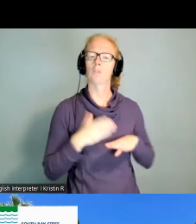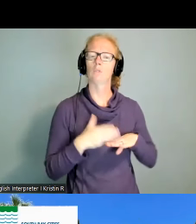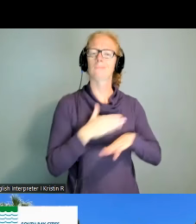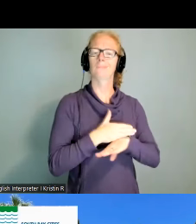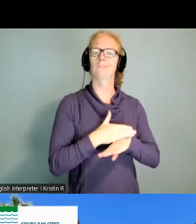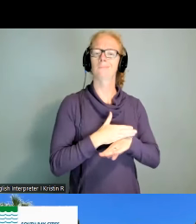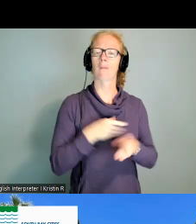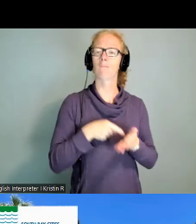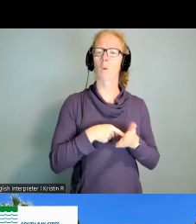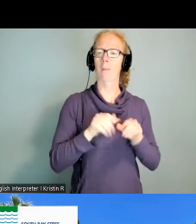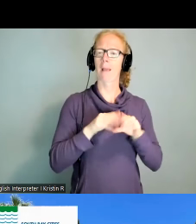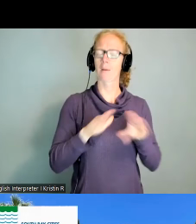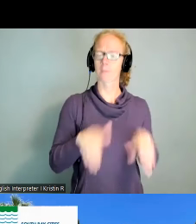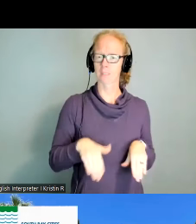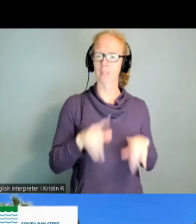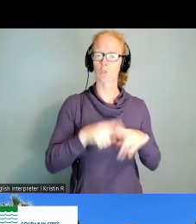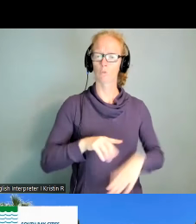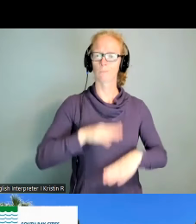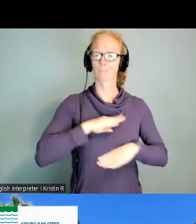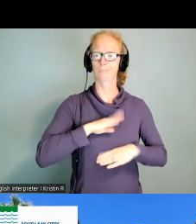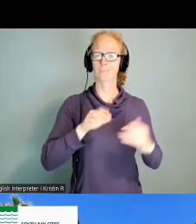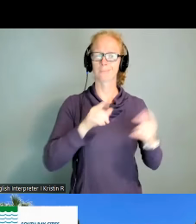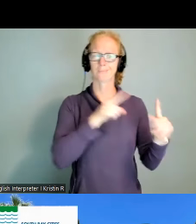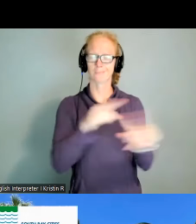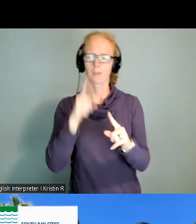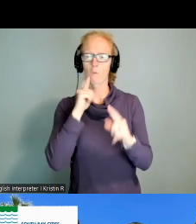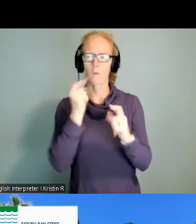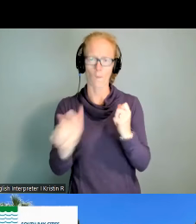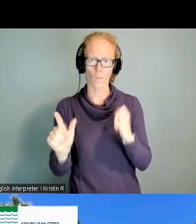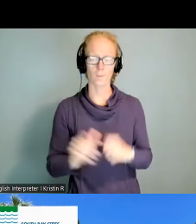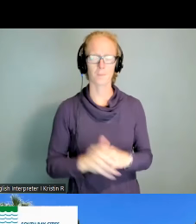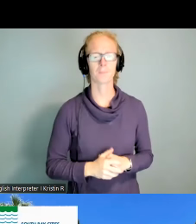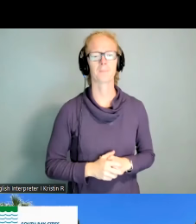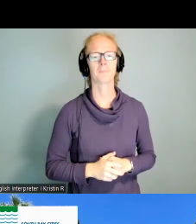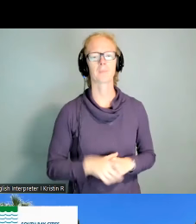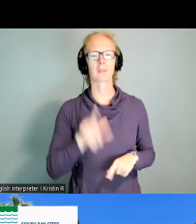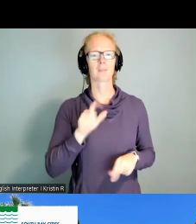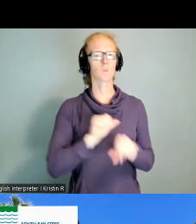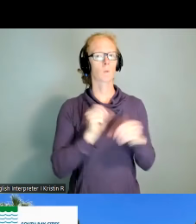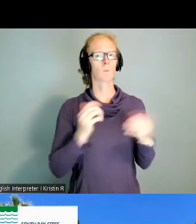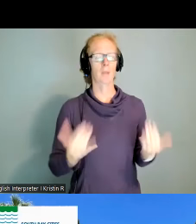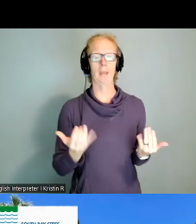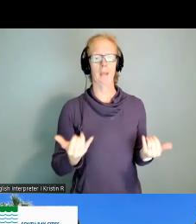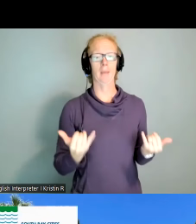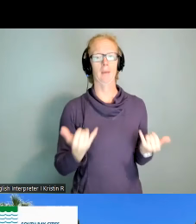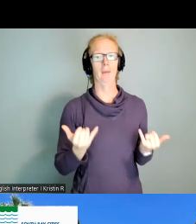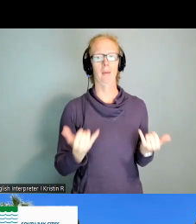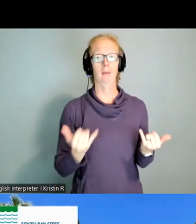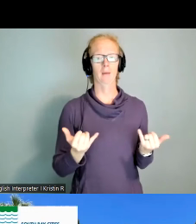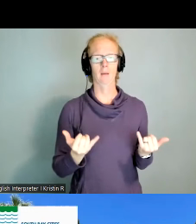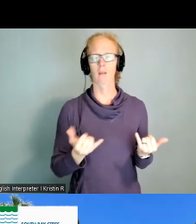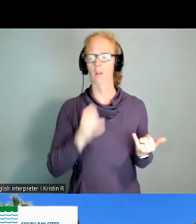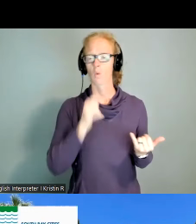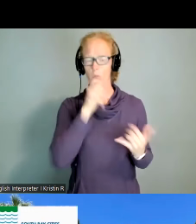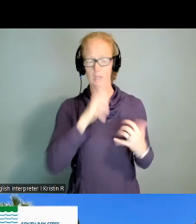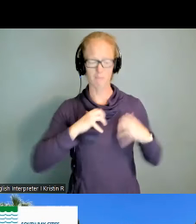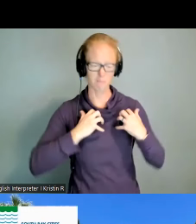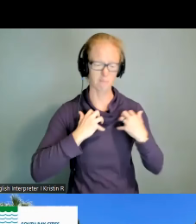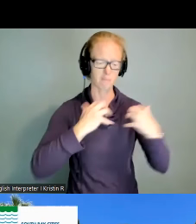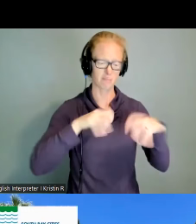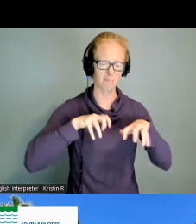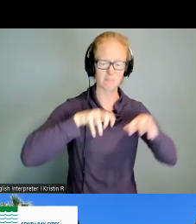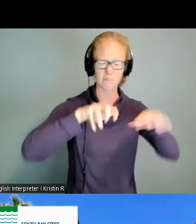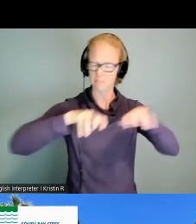meet those RHNA goals. Now, this work is happening in our subregion that is not known for high density, nor a